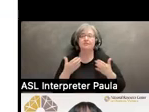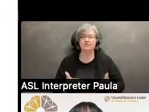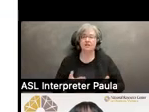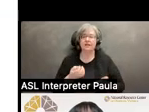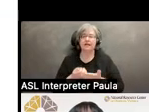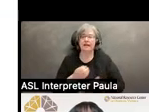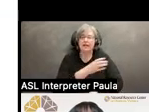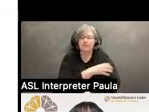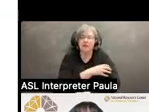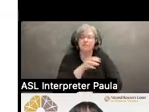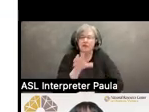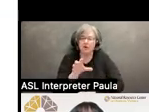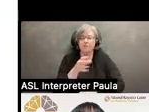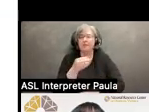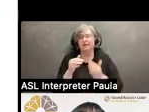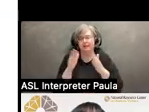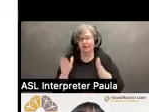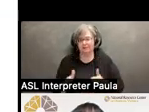housing.